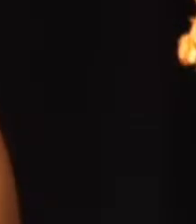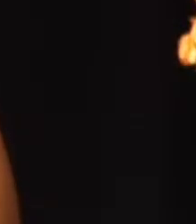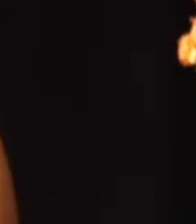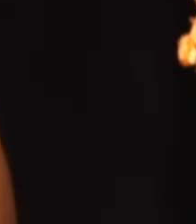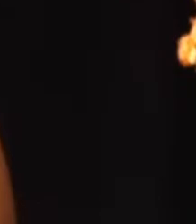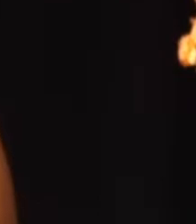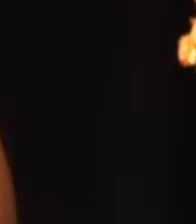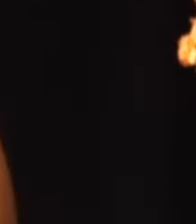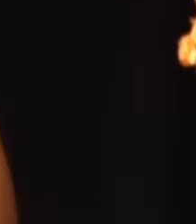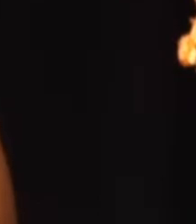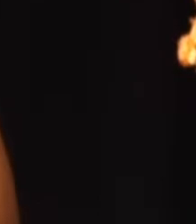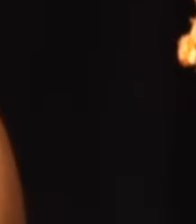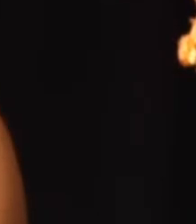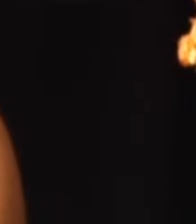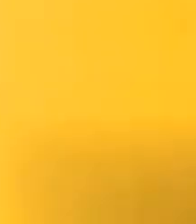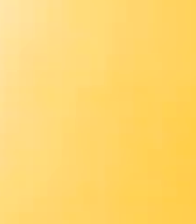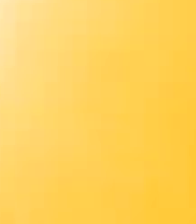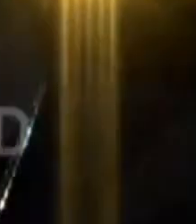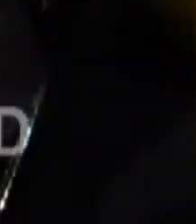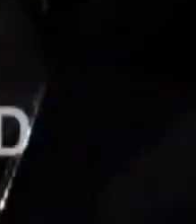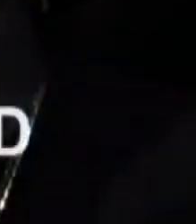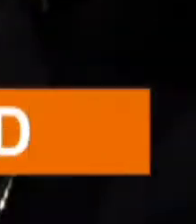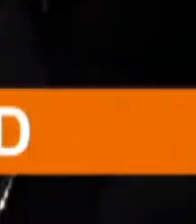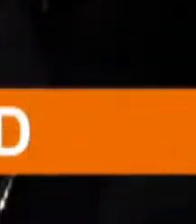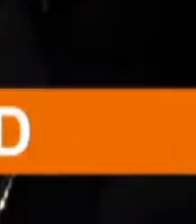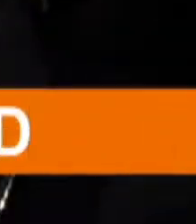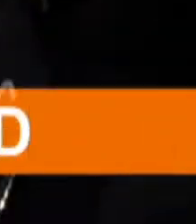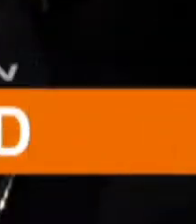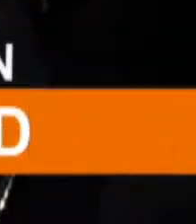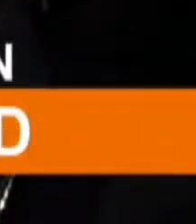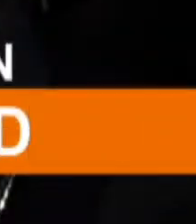Good night and God bless.